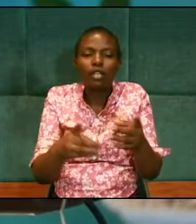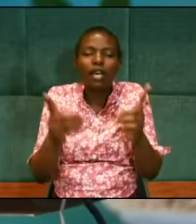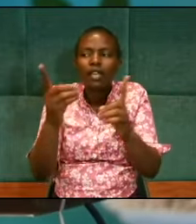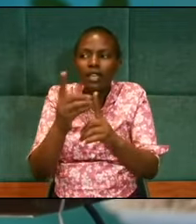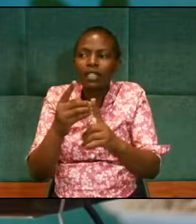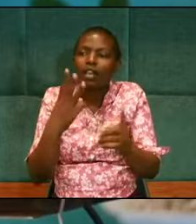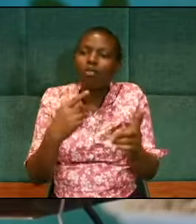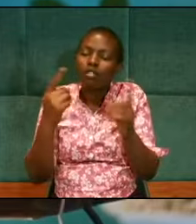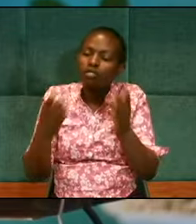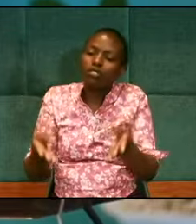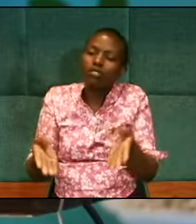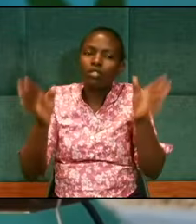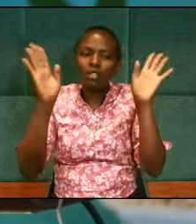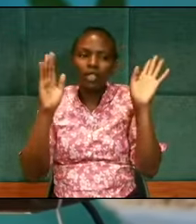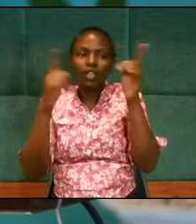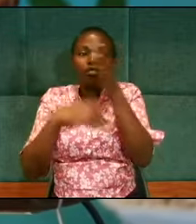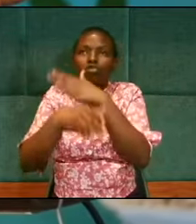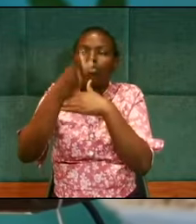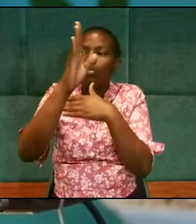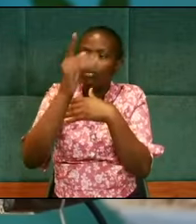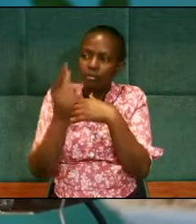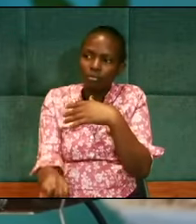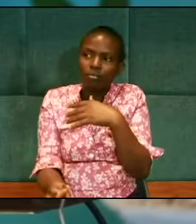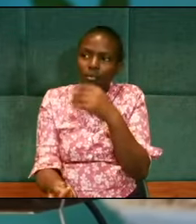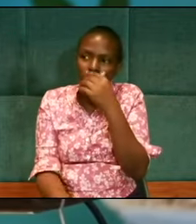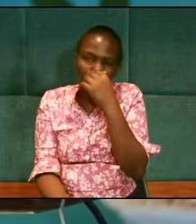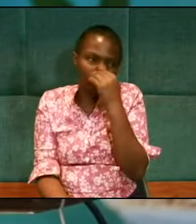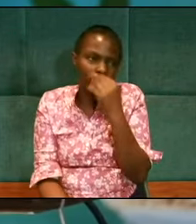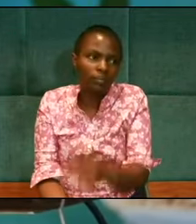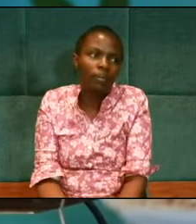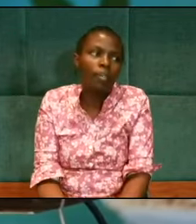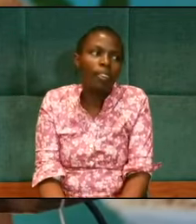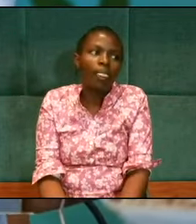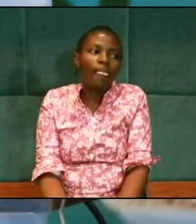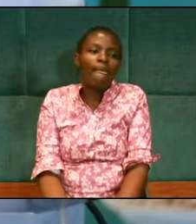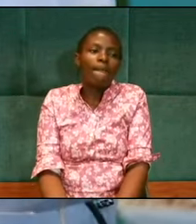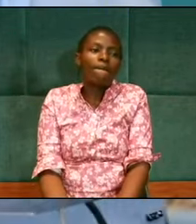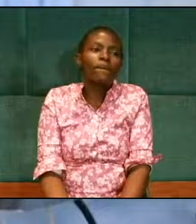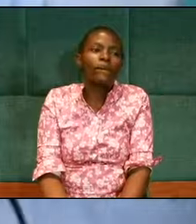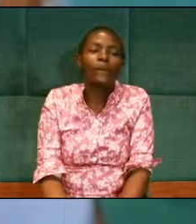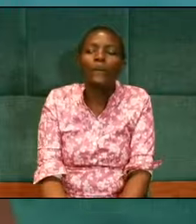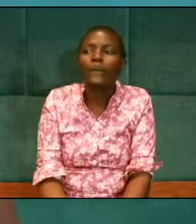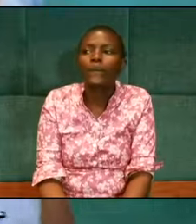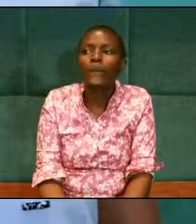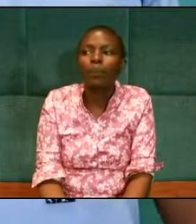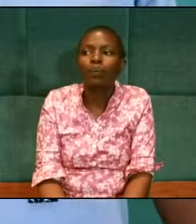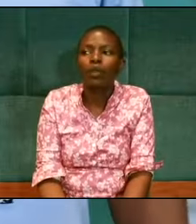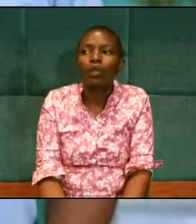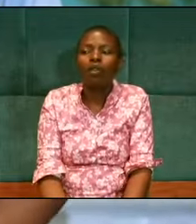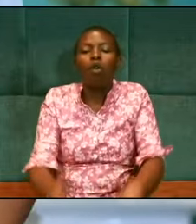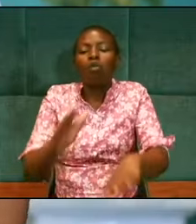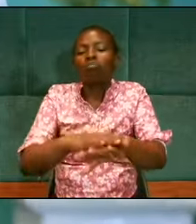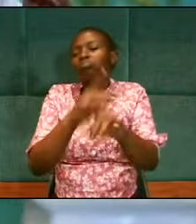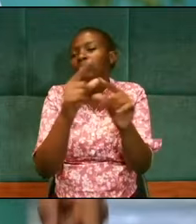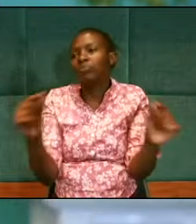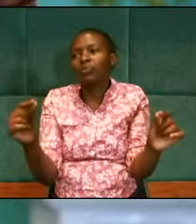God completely. Raise your hands. I am damn serious than any other day. Hands down. You don't get it. Those online, hear